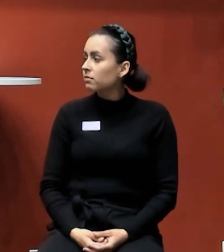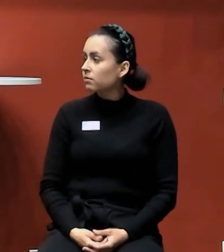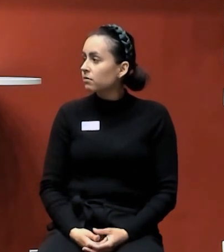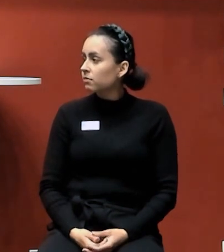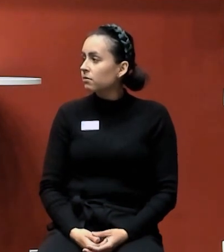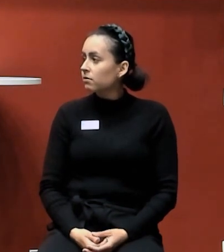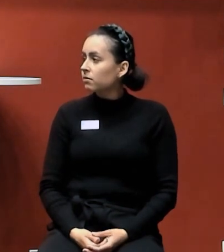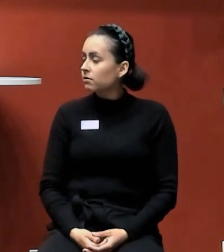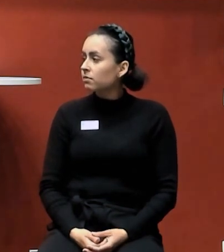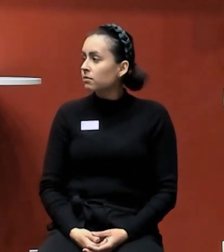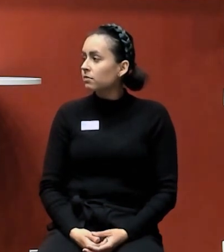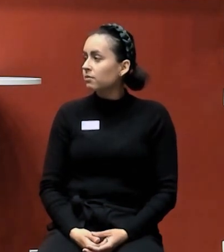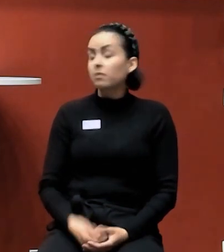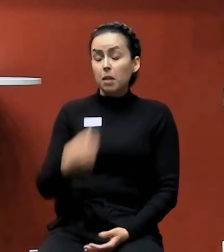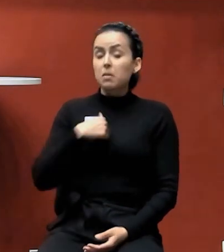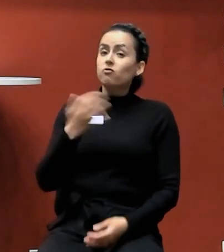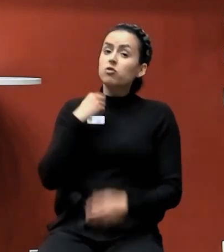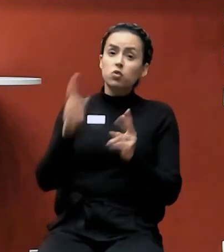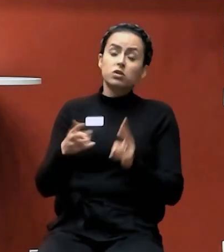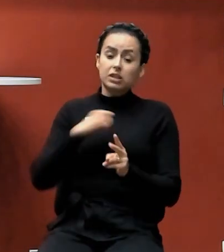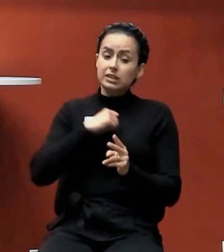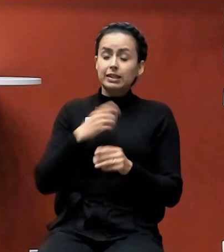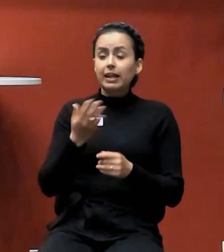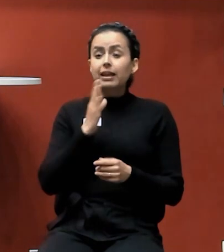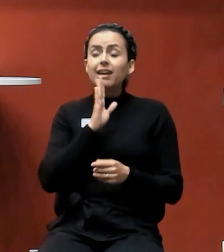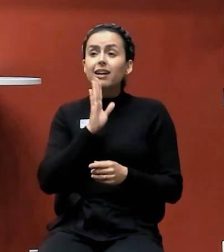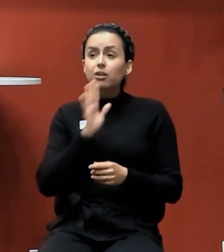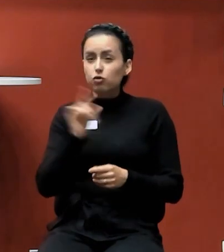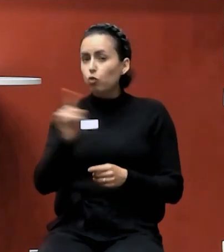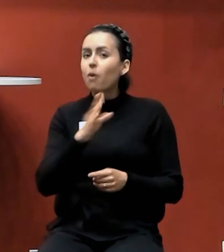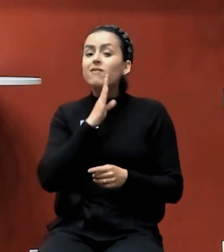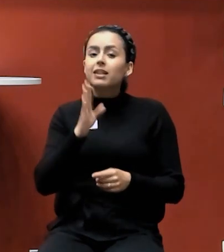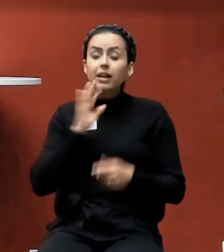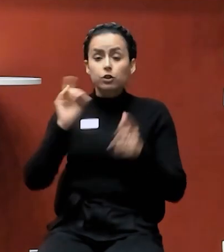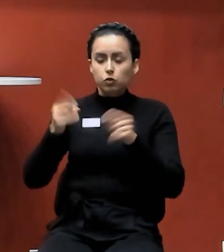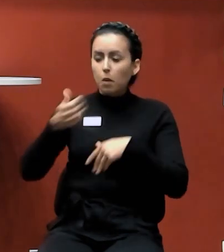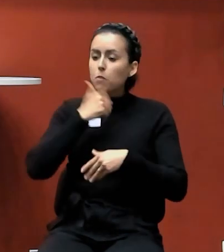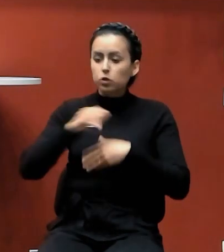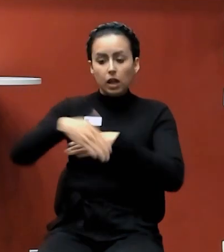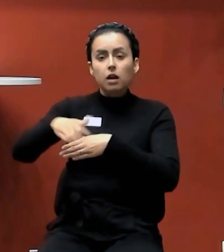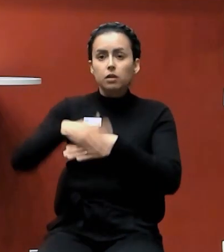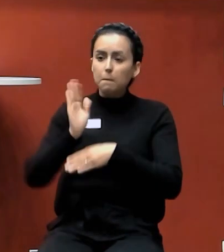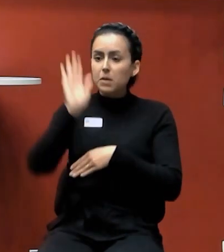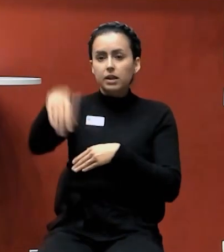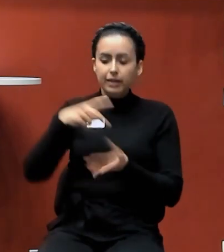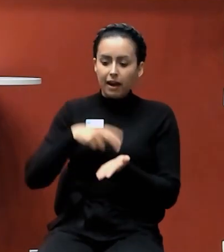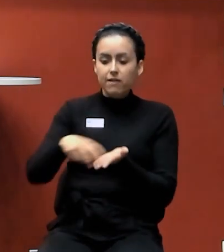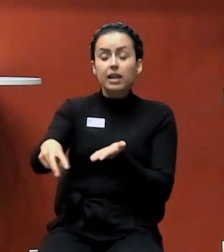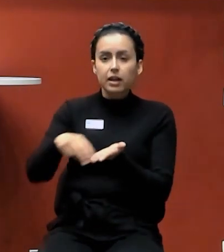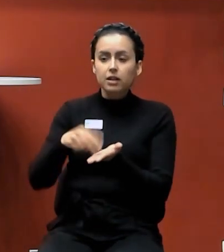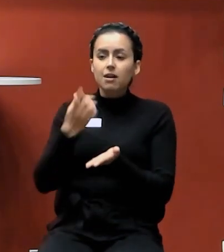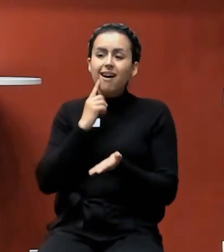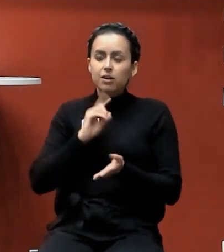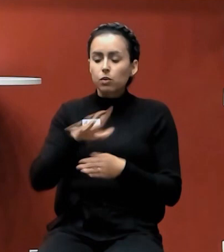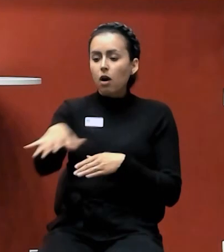I can share a tip. When you go to your mailbox and you get your mail,